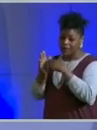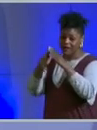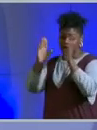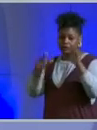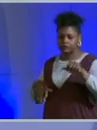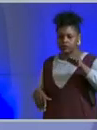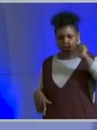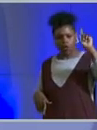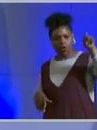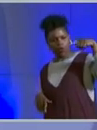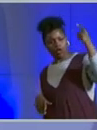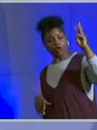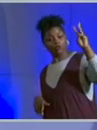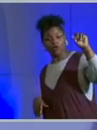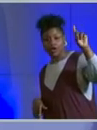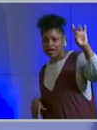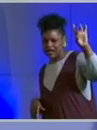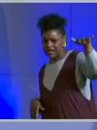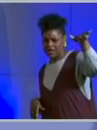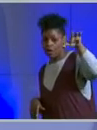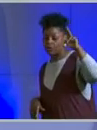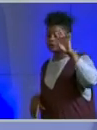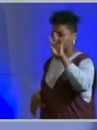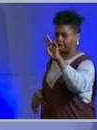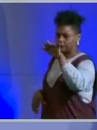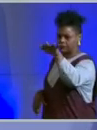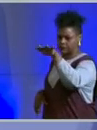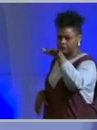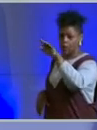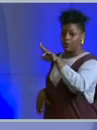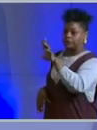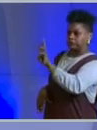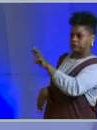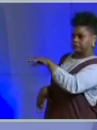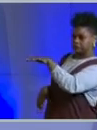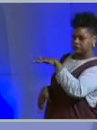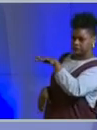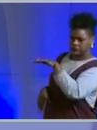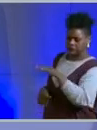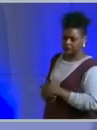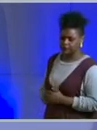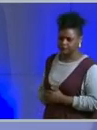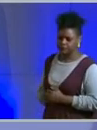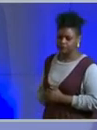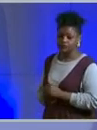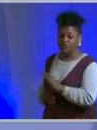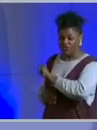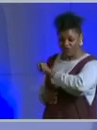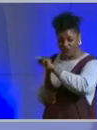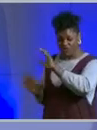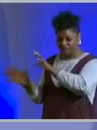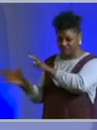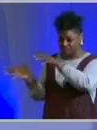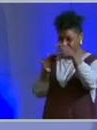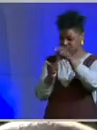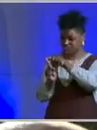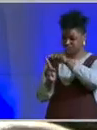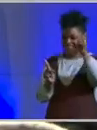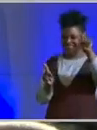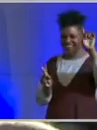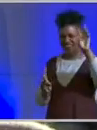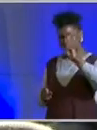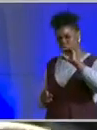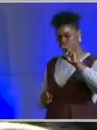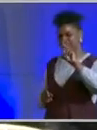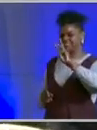Ward 8 problem or a Ward 7 problem or a Ward 6 problem. It's an all 8 wards problem. And so all